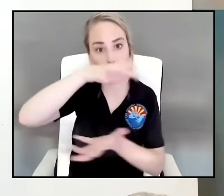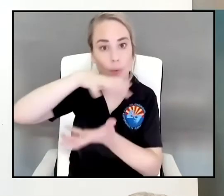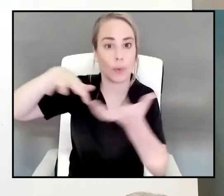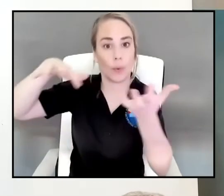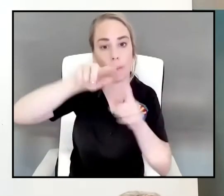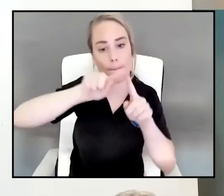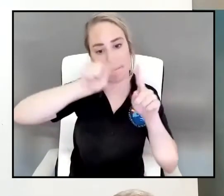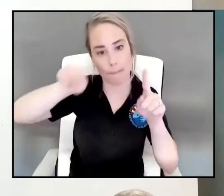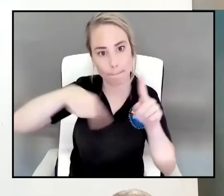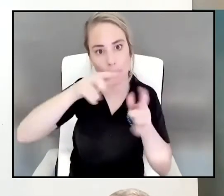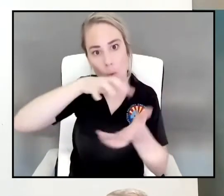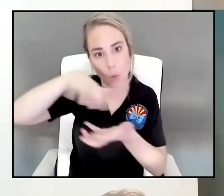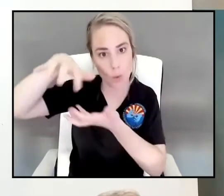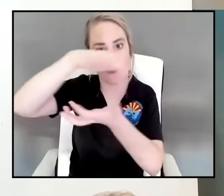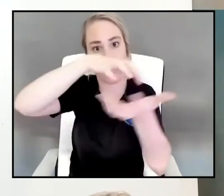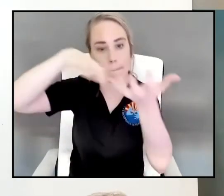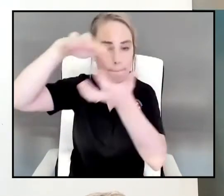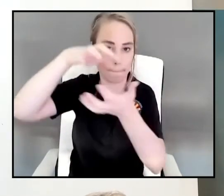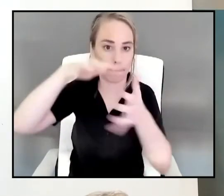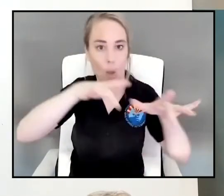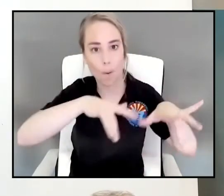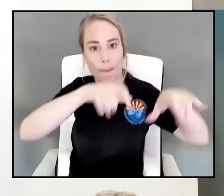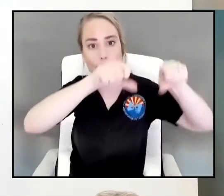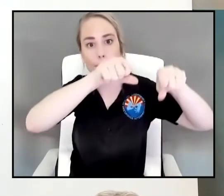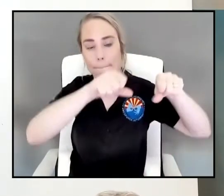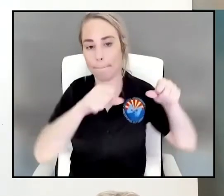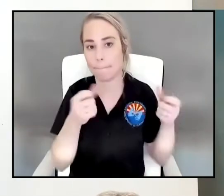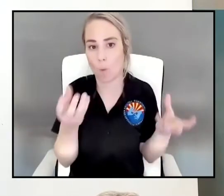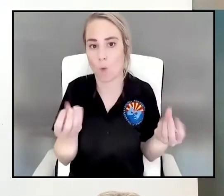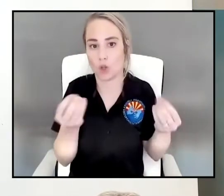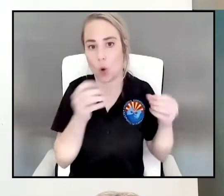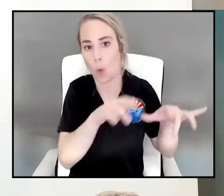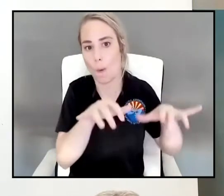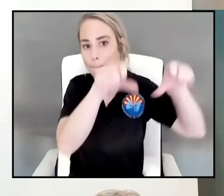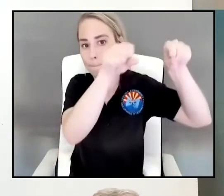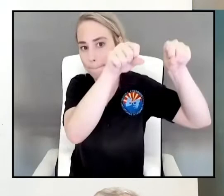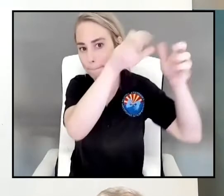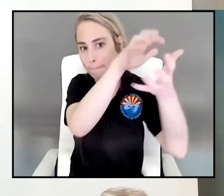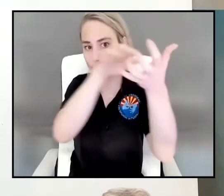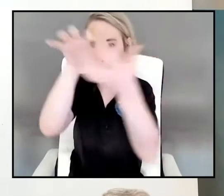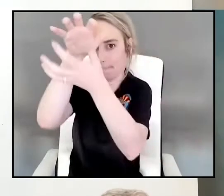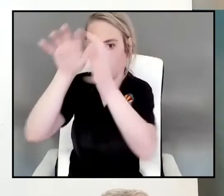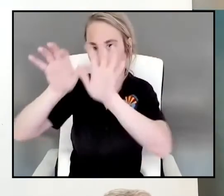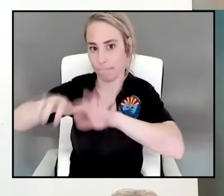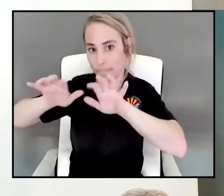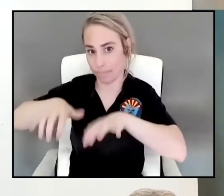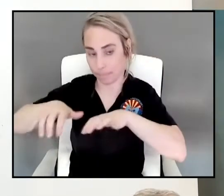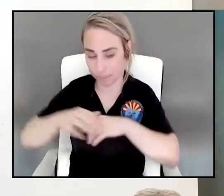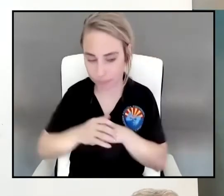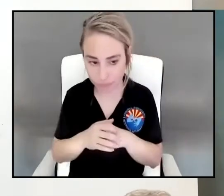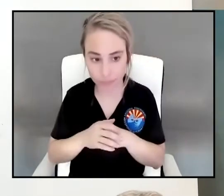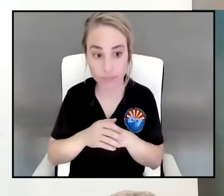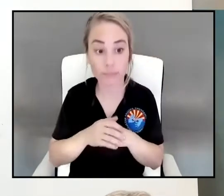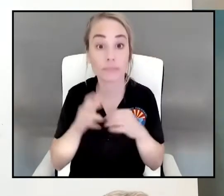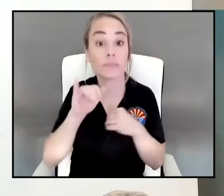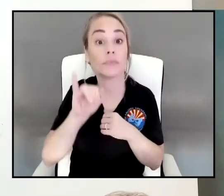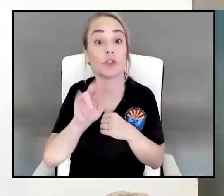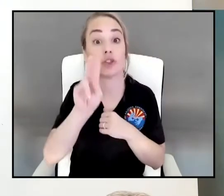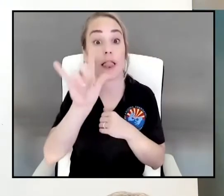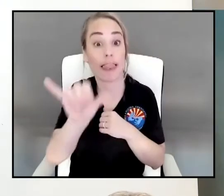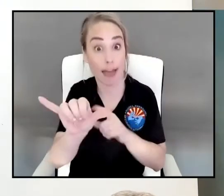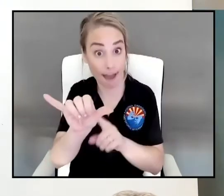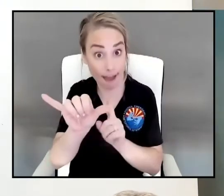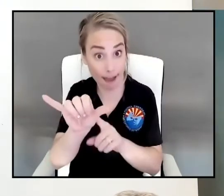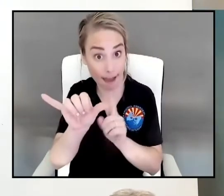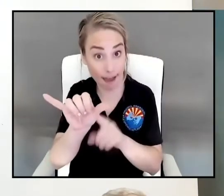up from those multiple sources. So then as we moved into July, that high pressure shifted to the